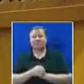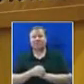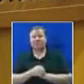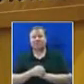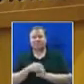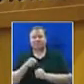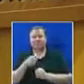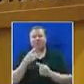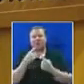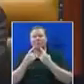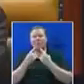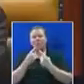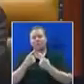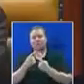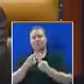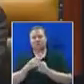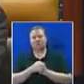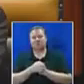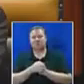comment